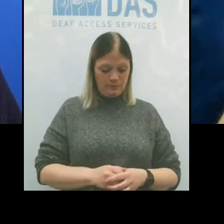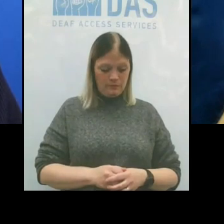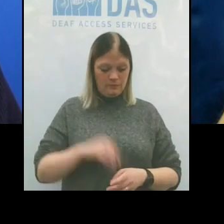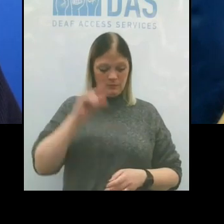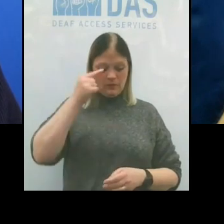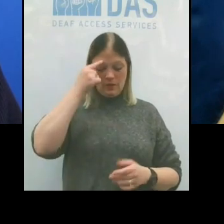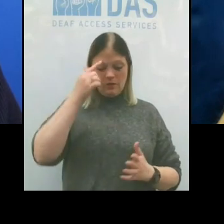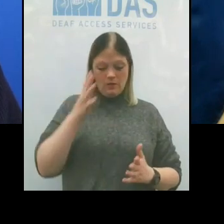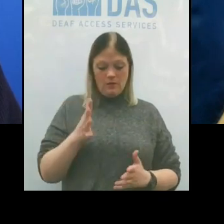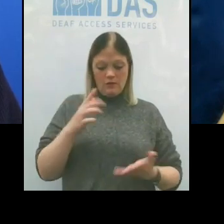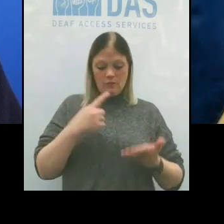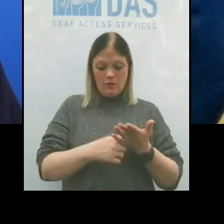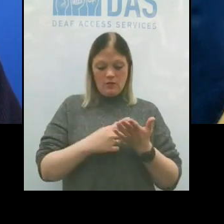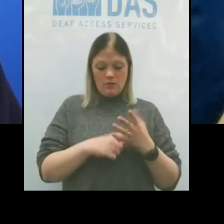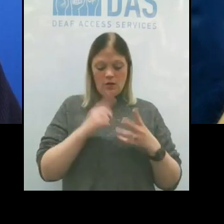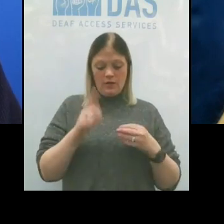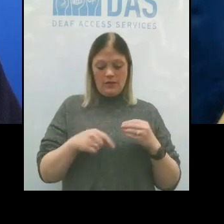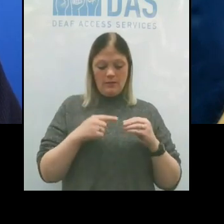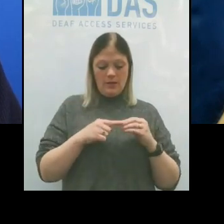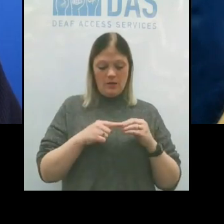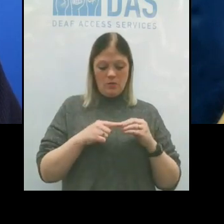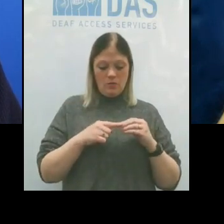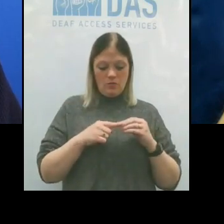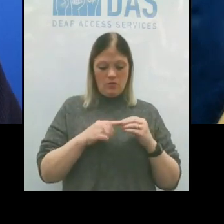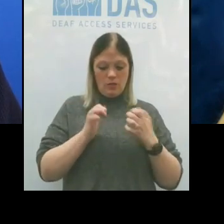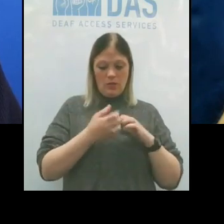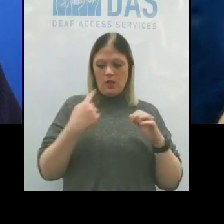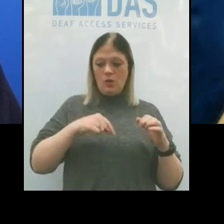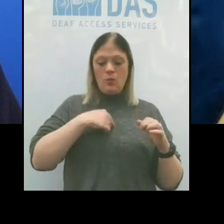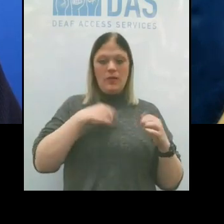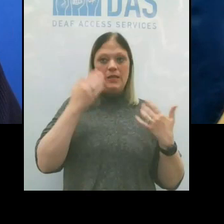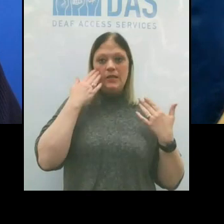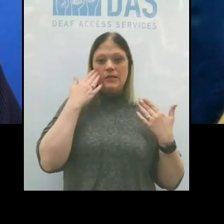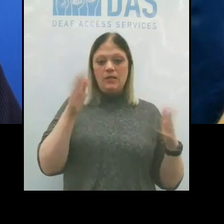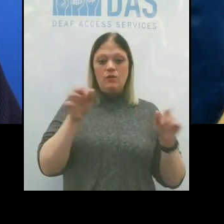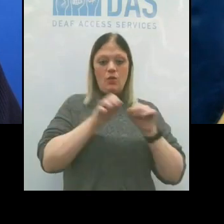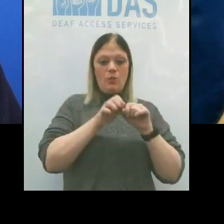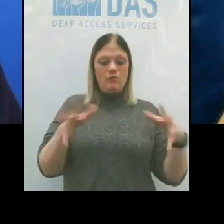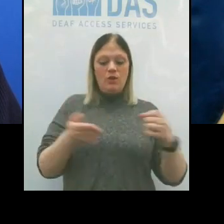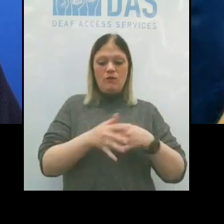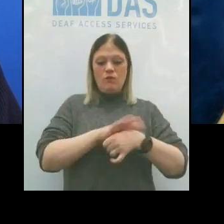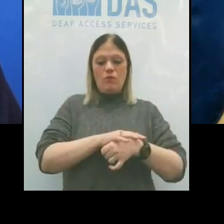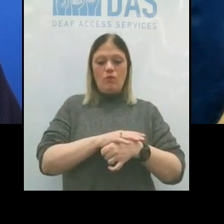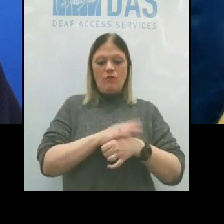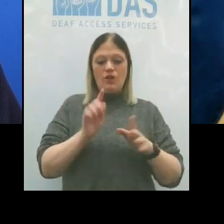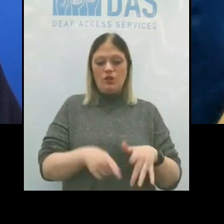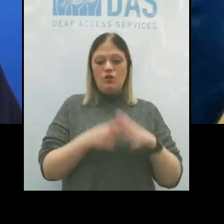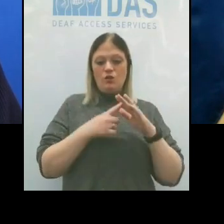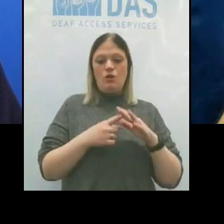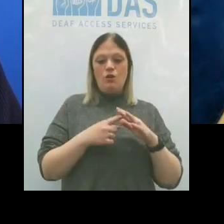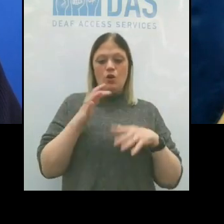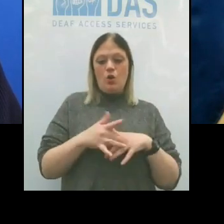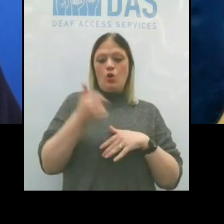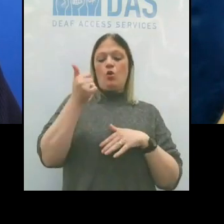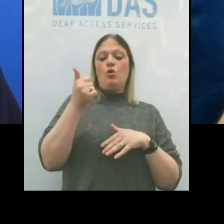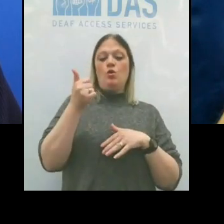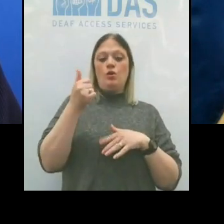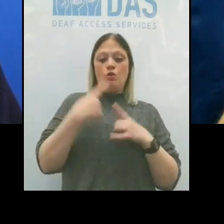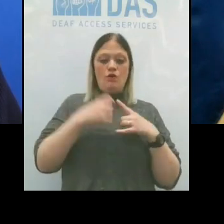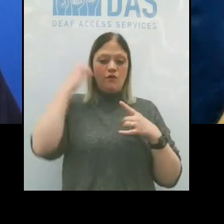Governor Cuomo's been talking about how we didn't know the spread of coronavirus started way earlier than it did, that it came from